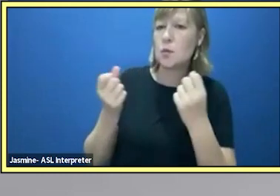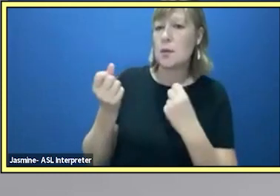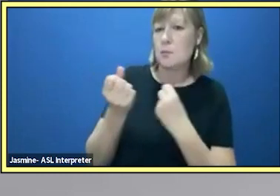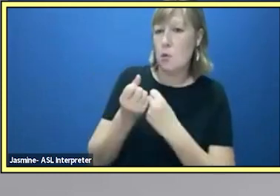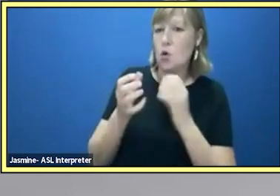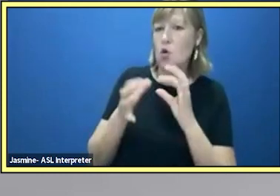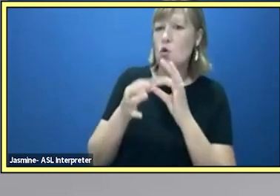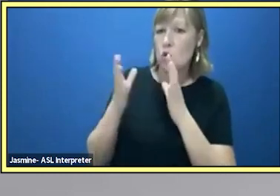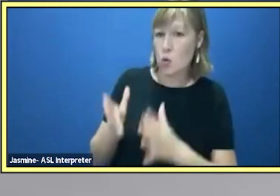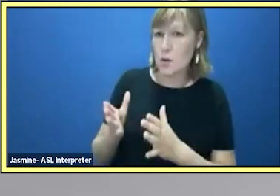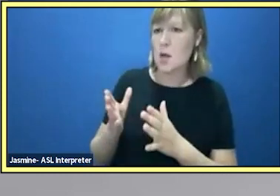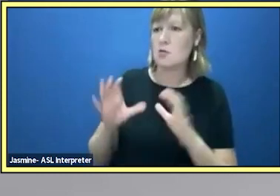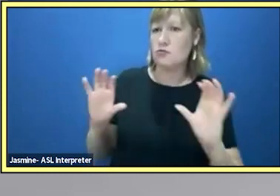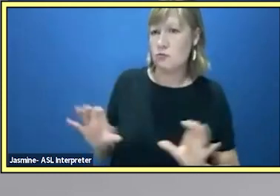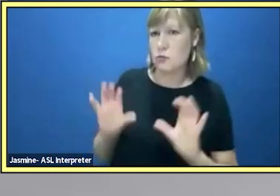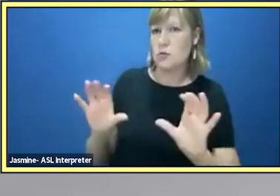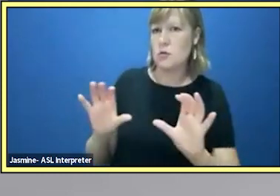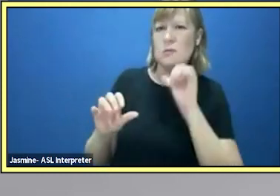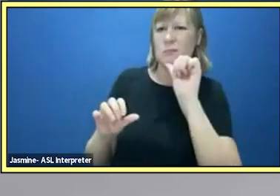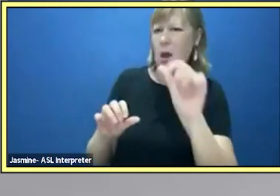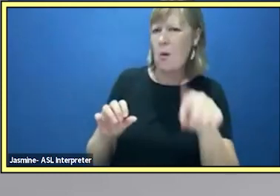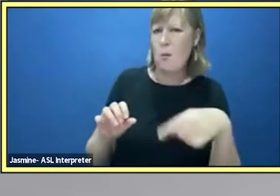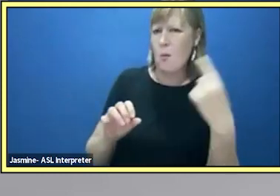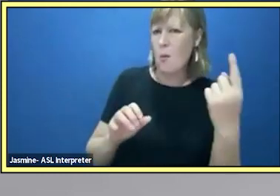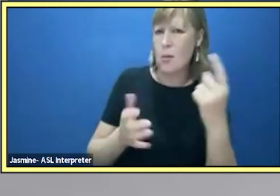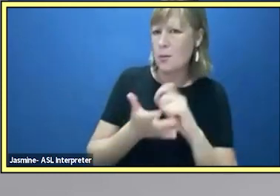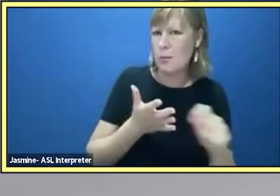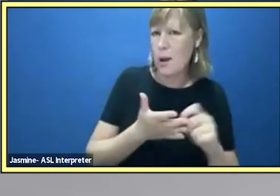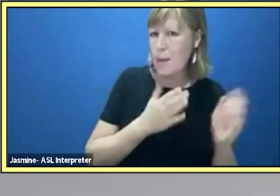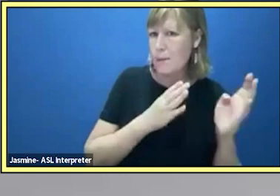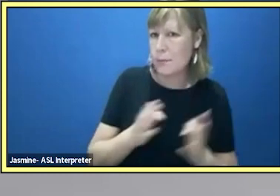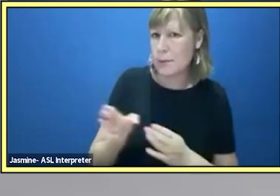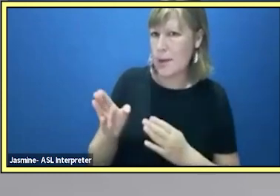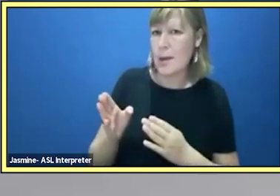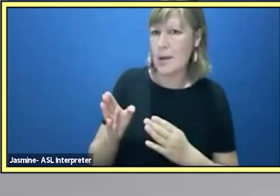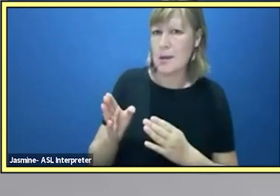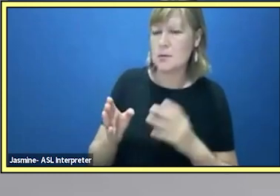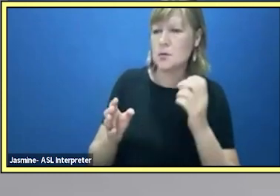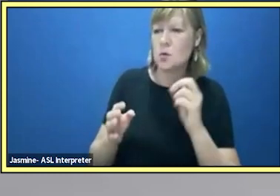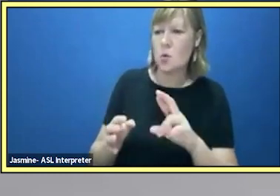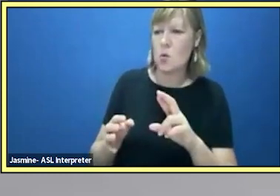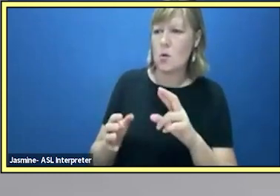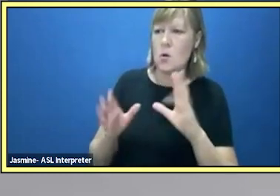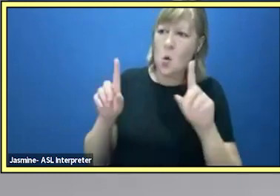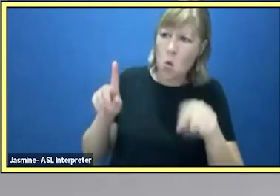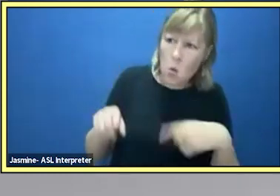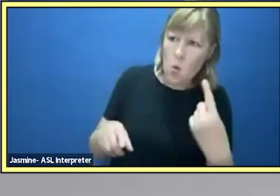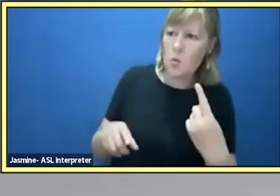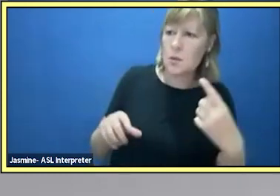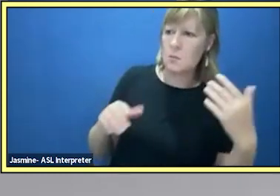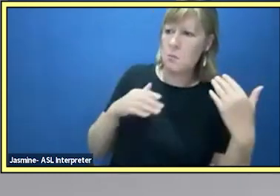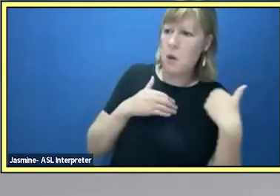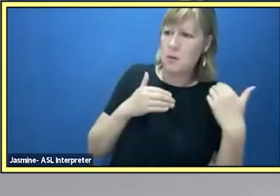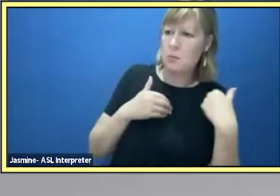writing plans and doing some of the stuff that's outlined here. So there would continue to be the need for those types